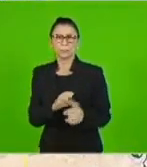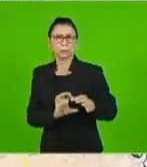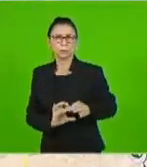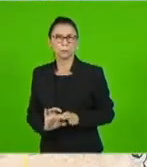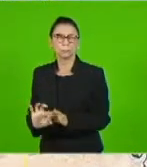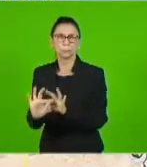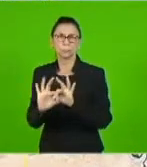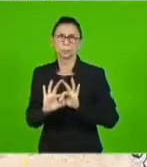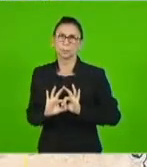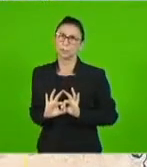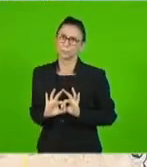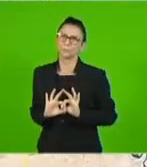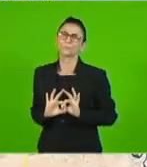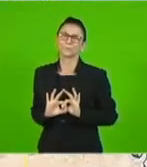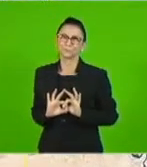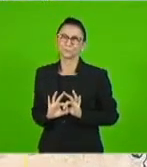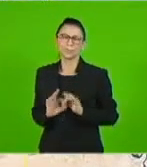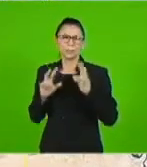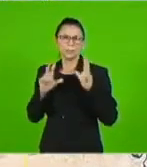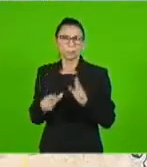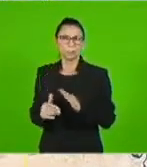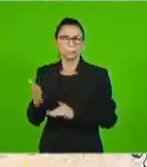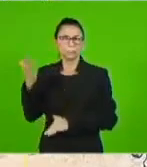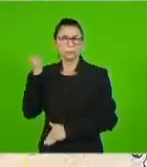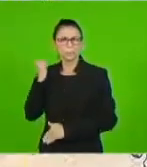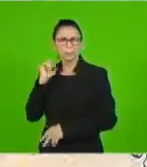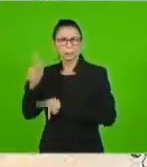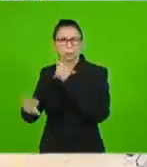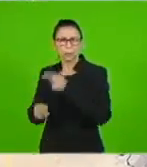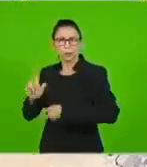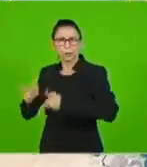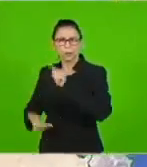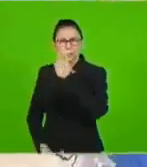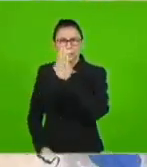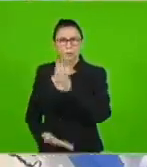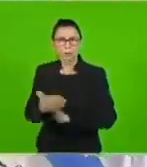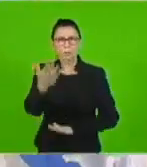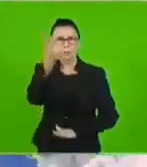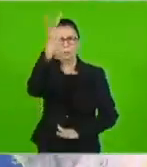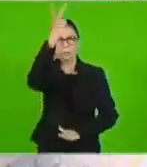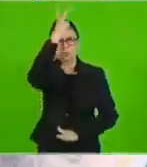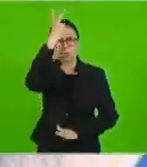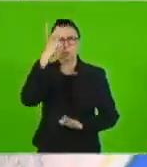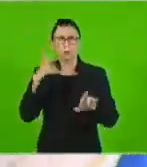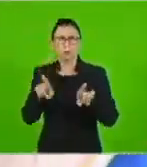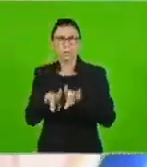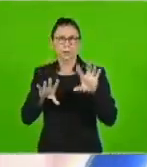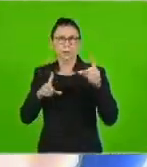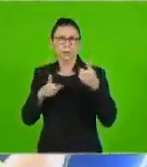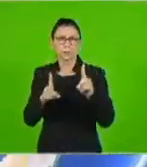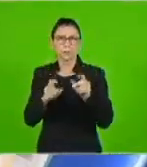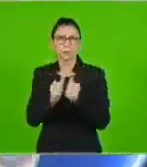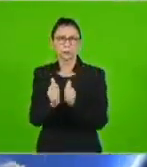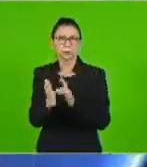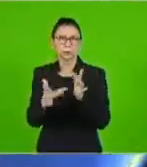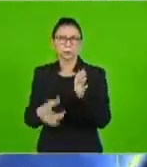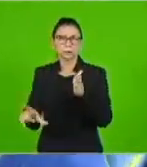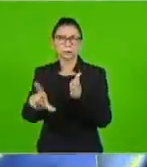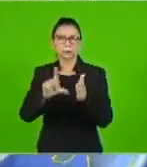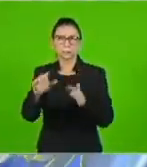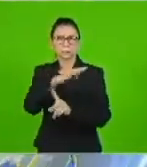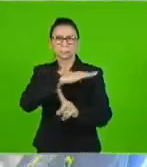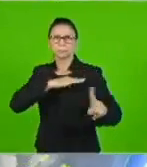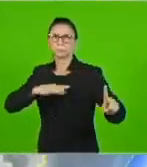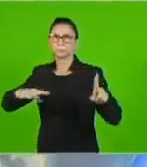a moment of unity and fellowship as the Hebrews lived in the departure from Egypt and the disciples with the Lord